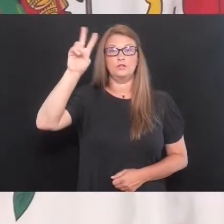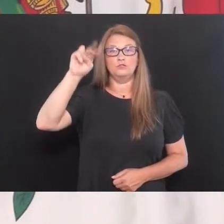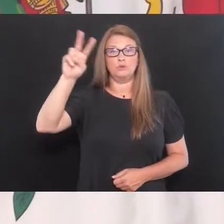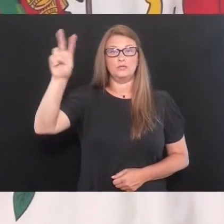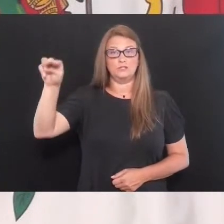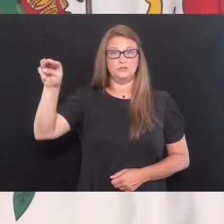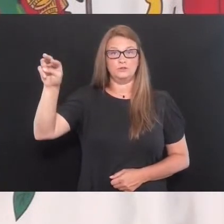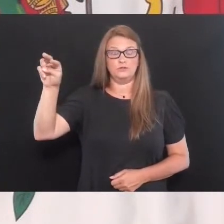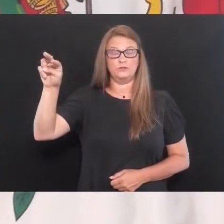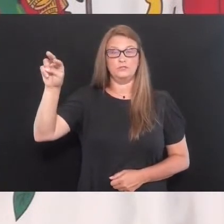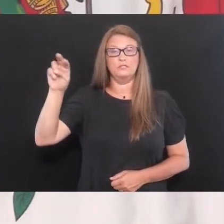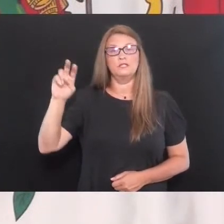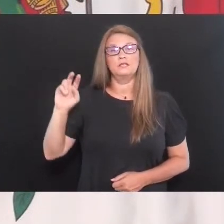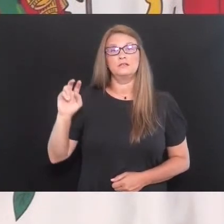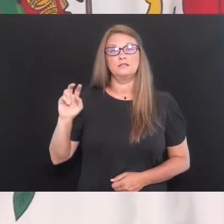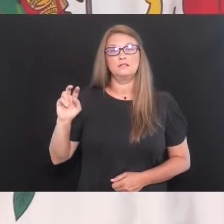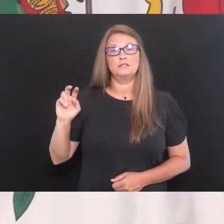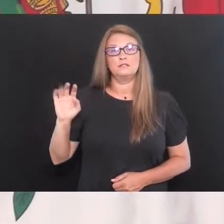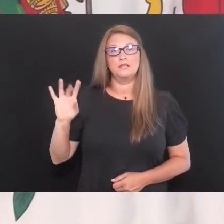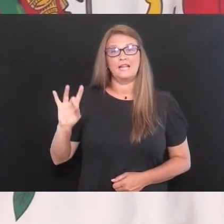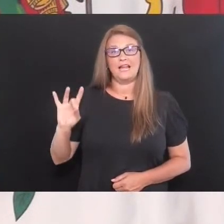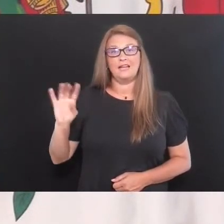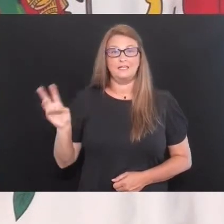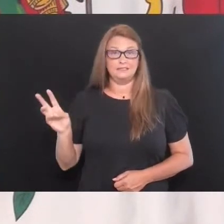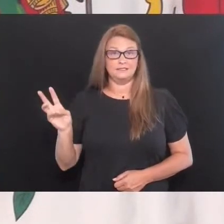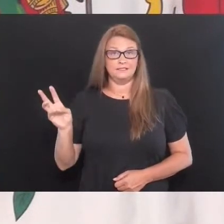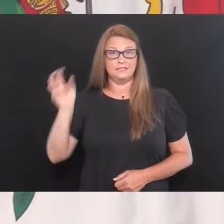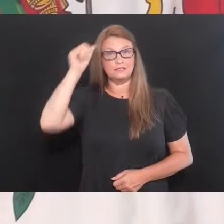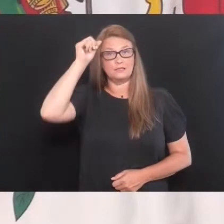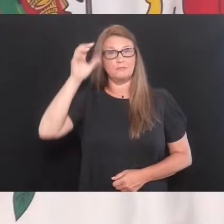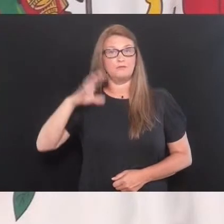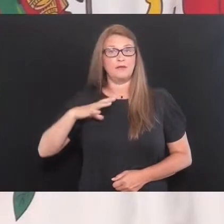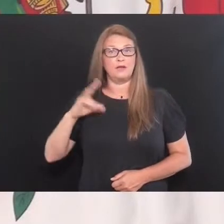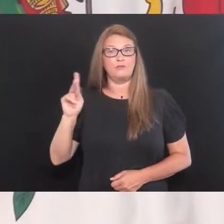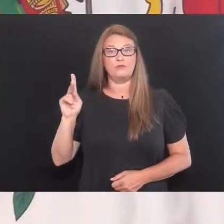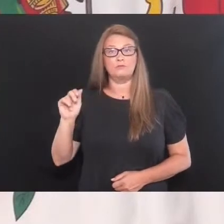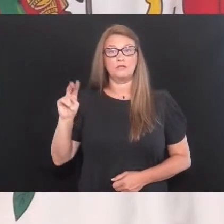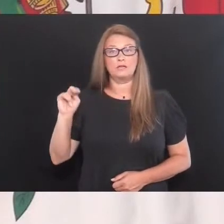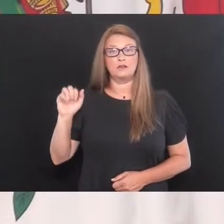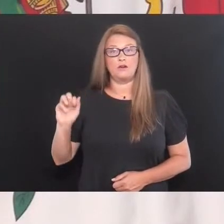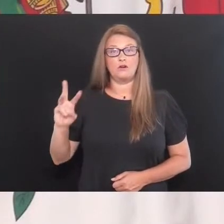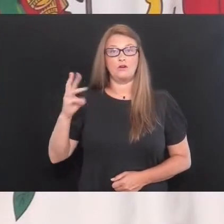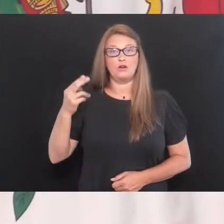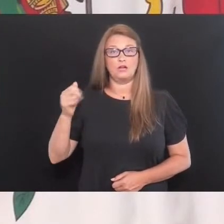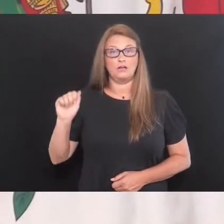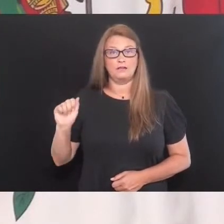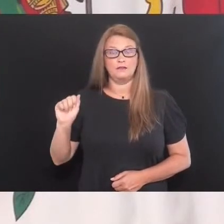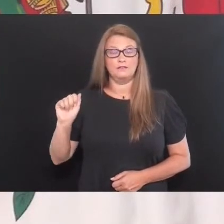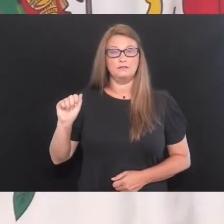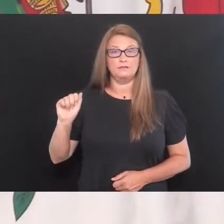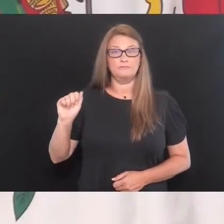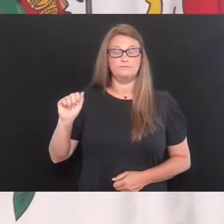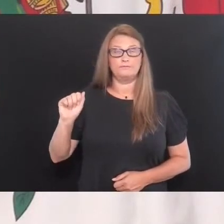32,122nd death is a 86-year-old male from Kanawha County. Our